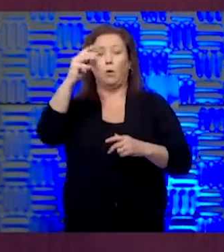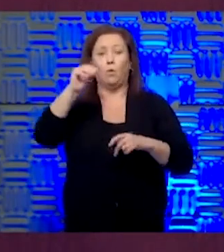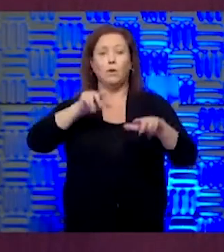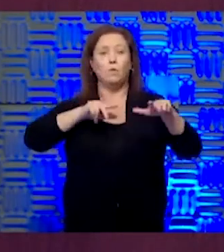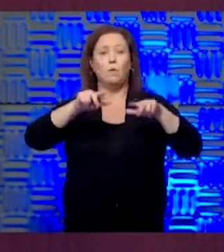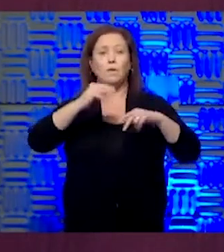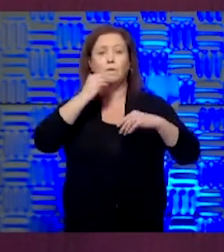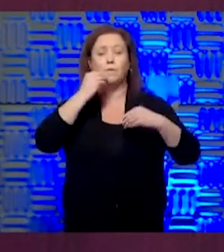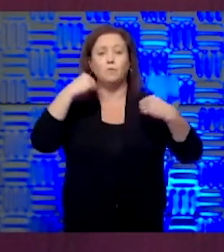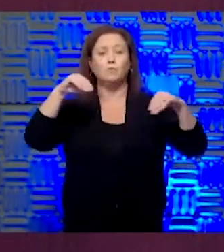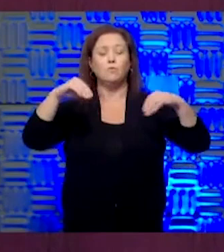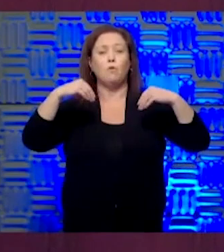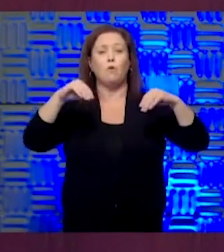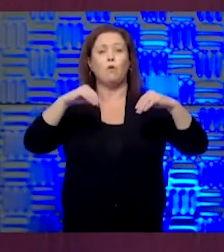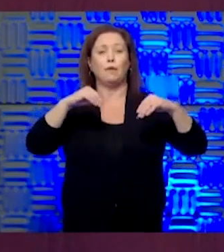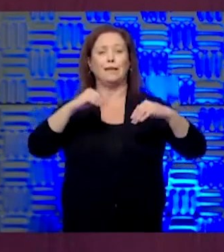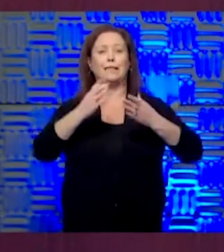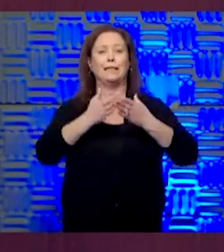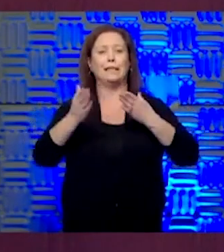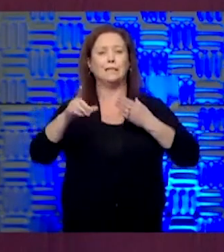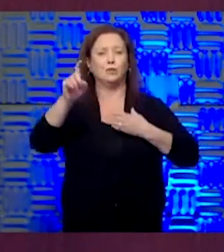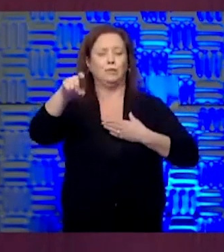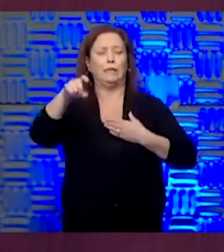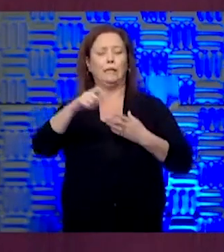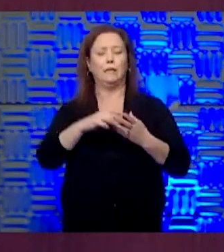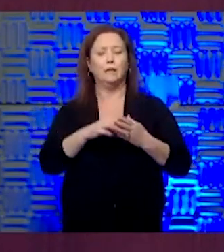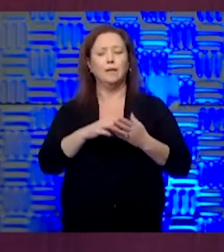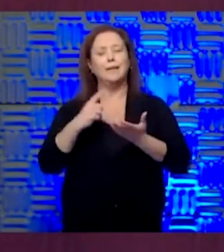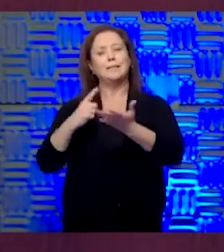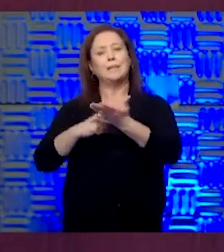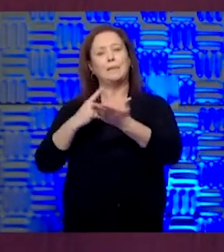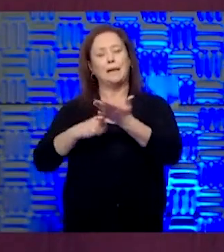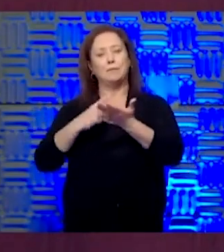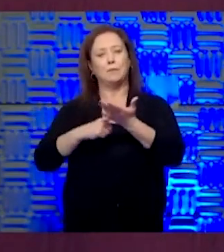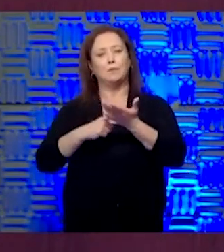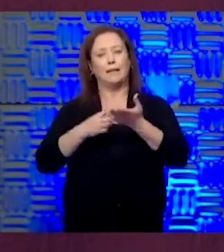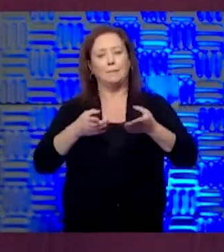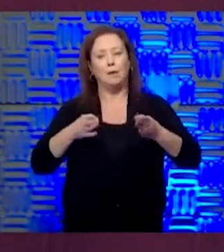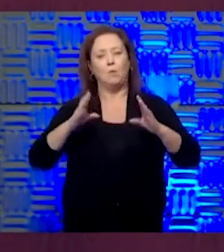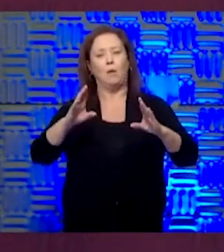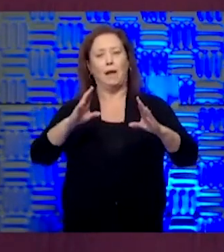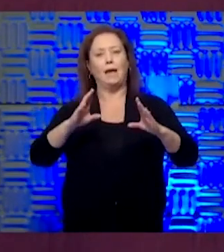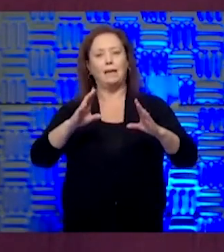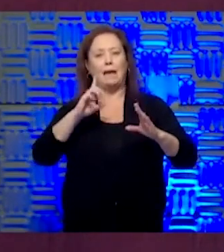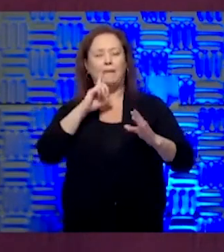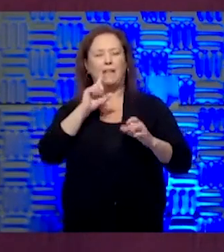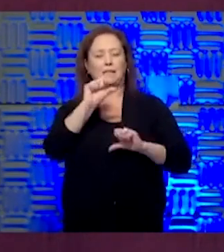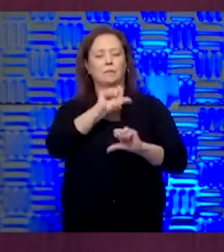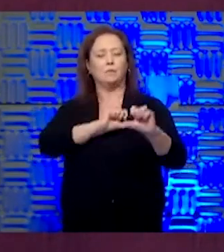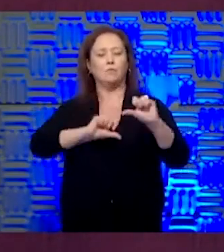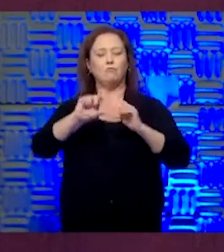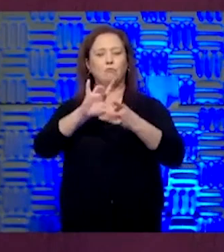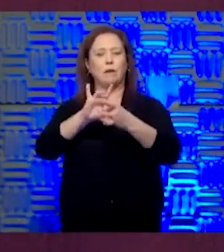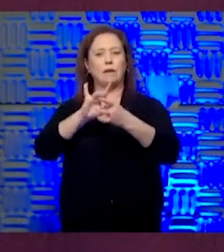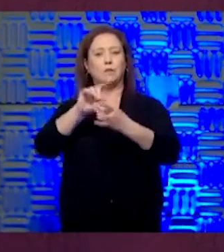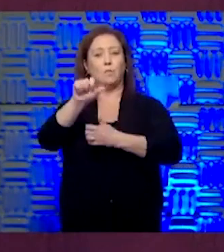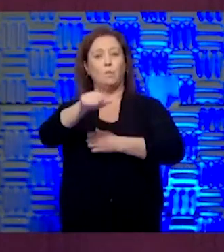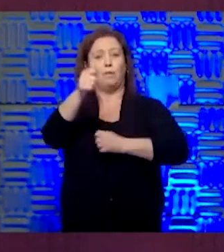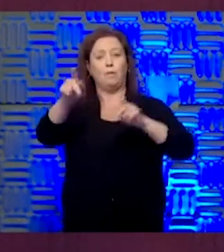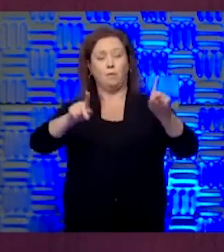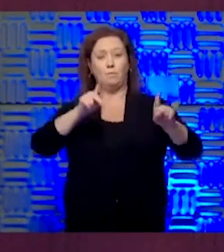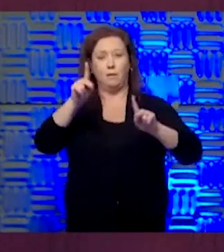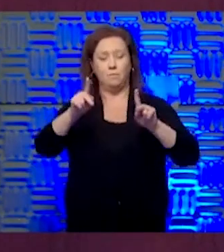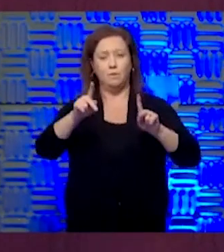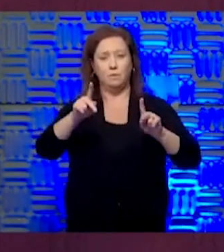through the grocery store to get your vital needs for the week. Sometimes those all can be outlets to have some form of a social connection with other people that can help,